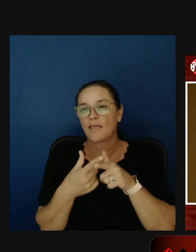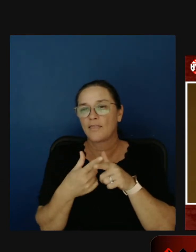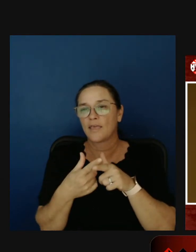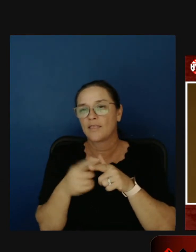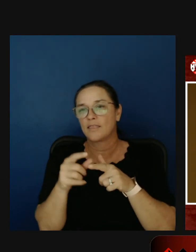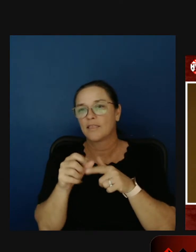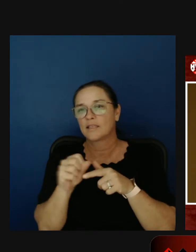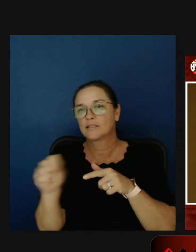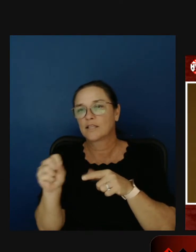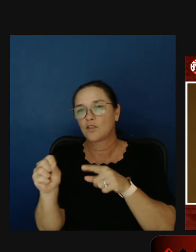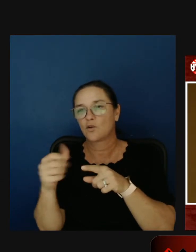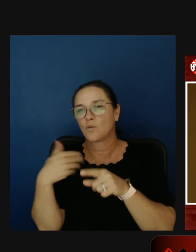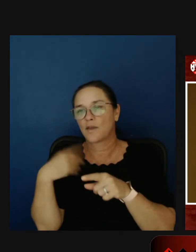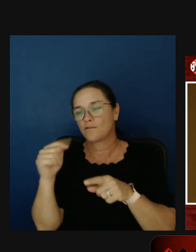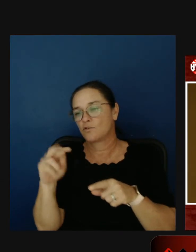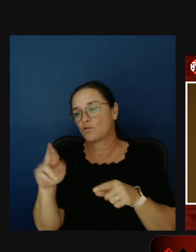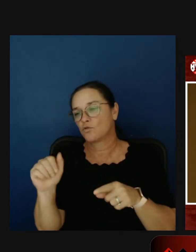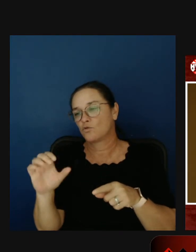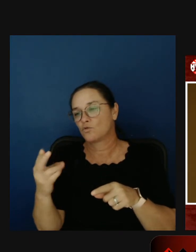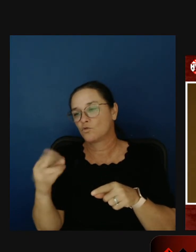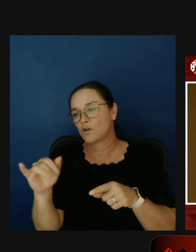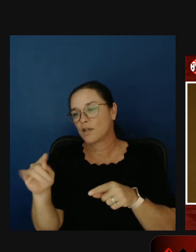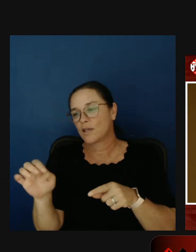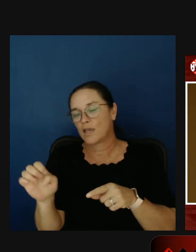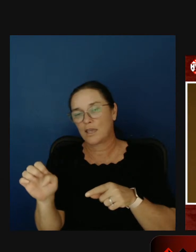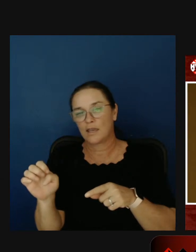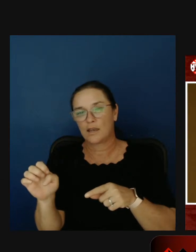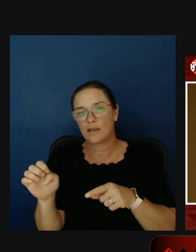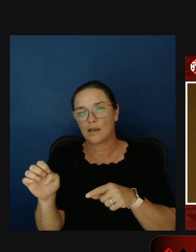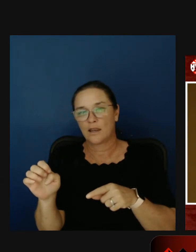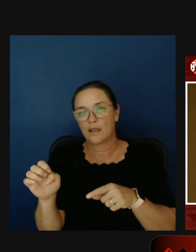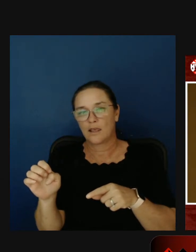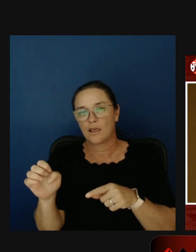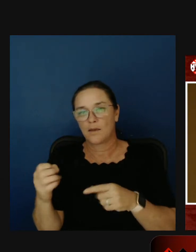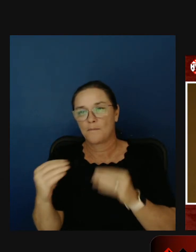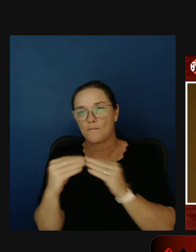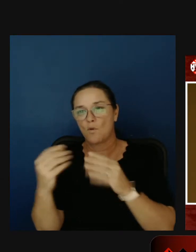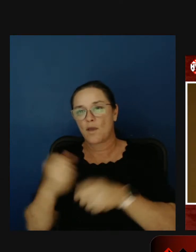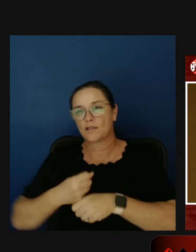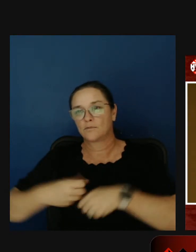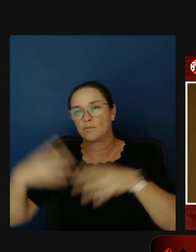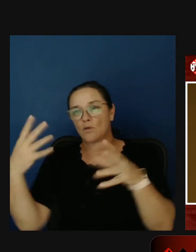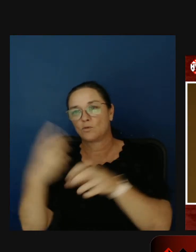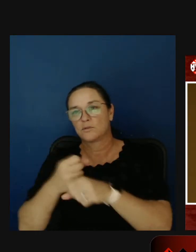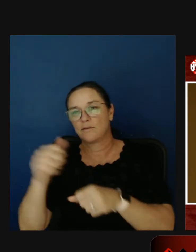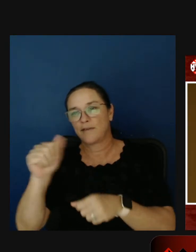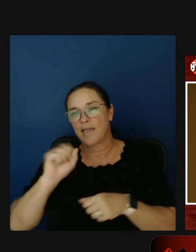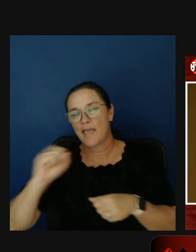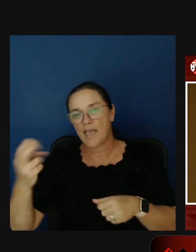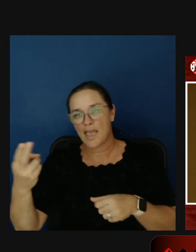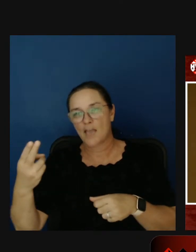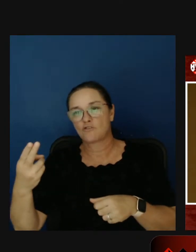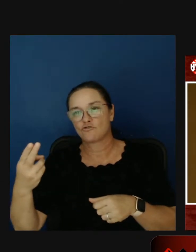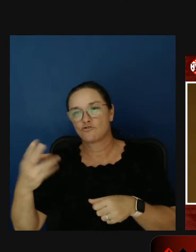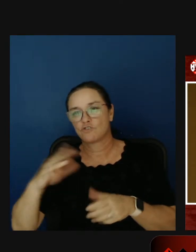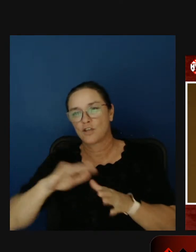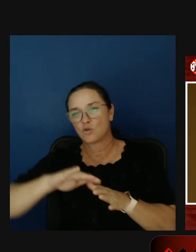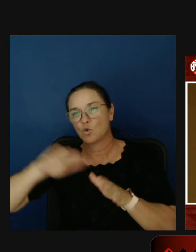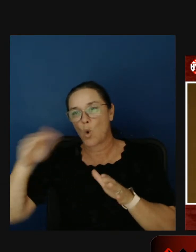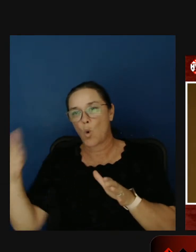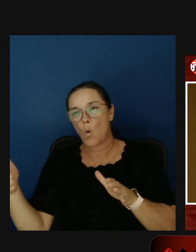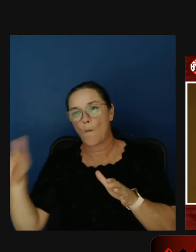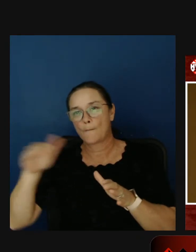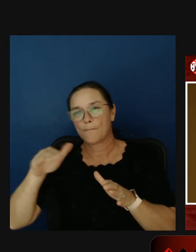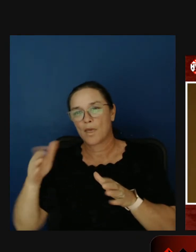the trachytes, so like Pu'uva'ava, kind of more explosive ash generating and dome building.